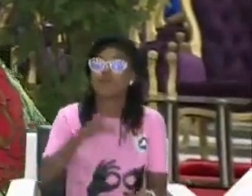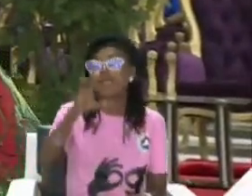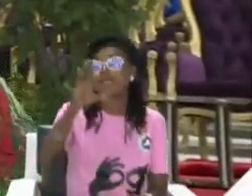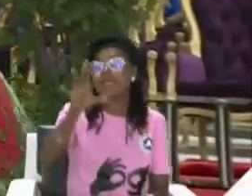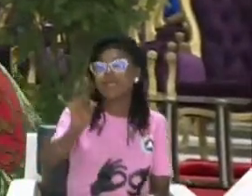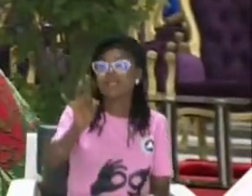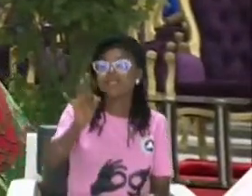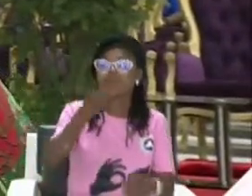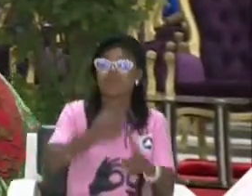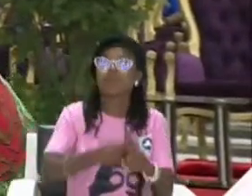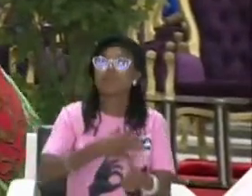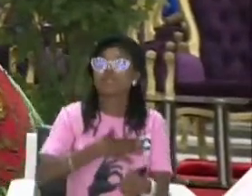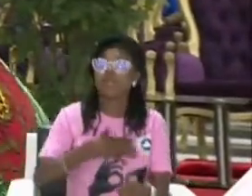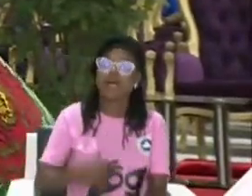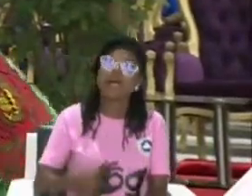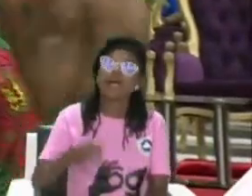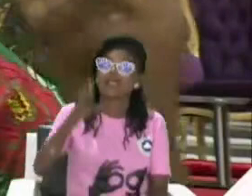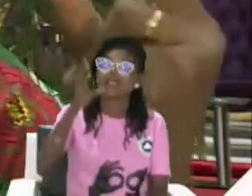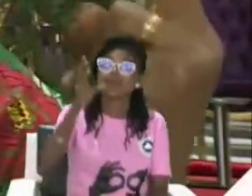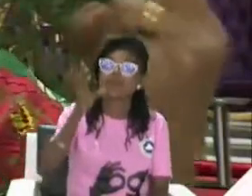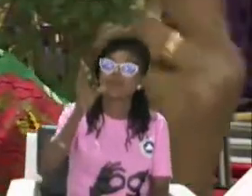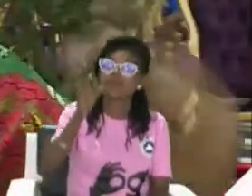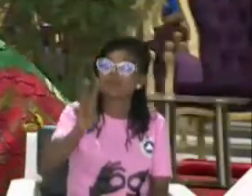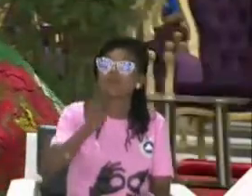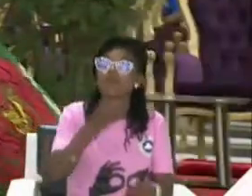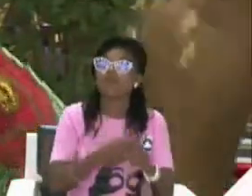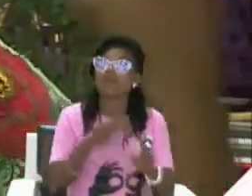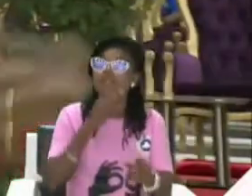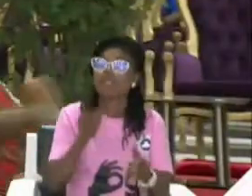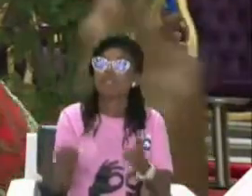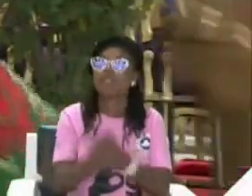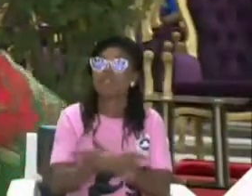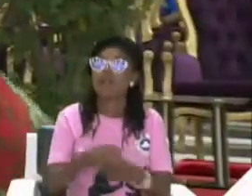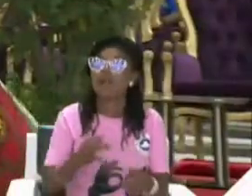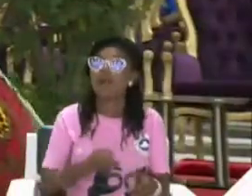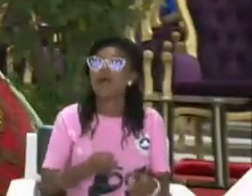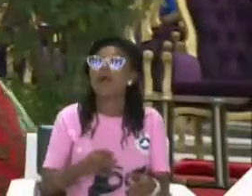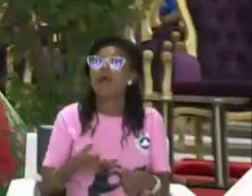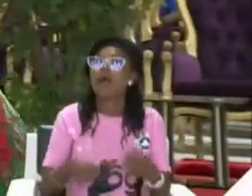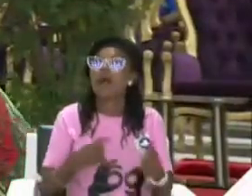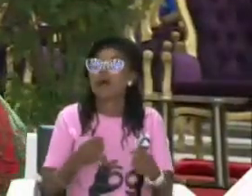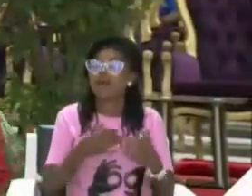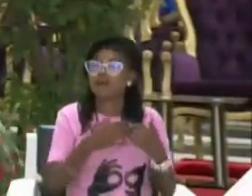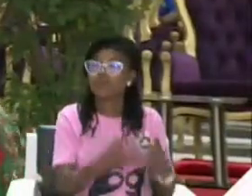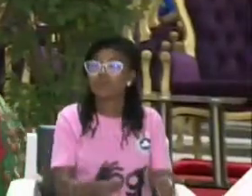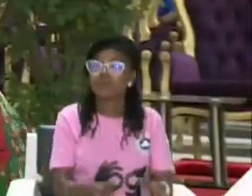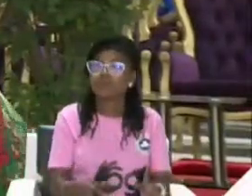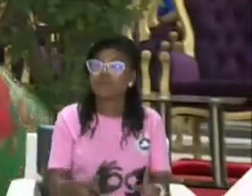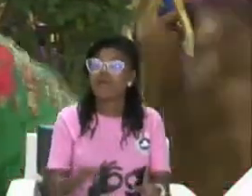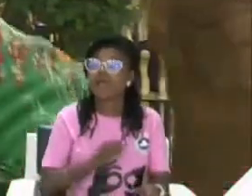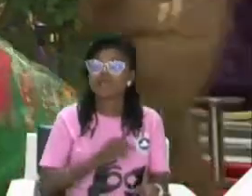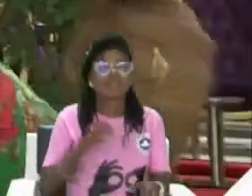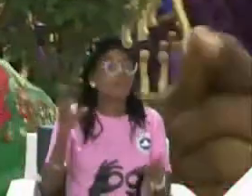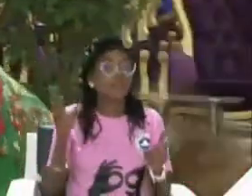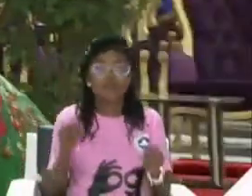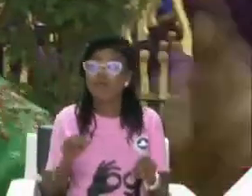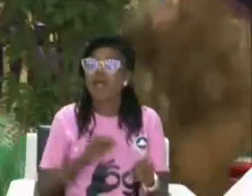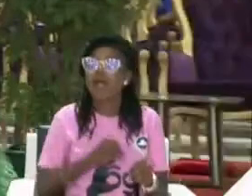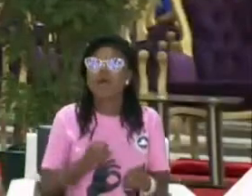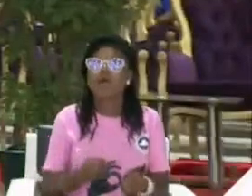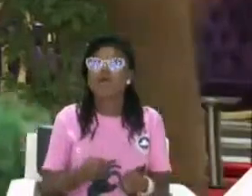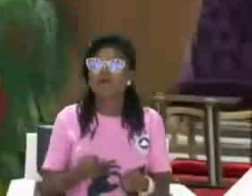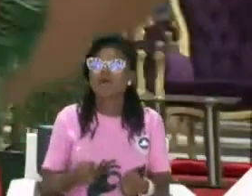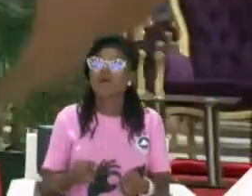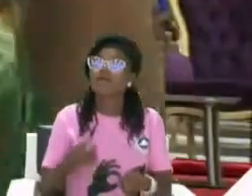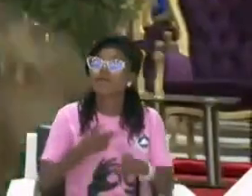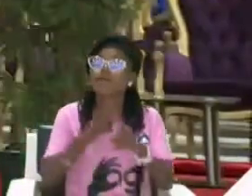ago, the baby was trying to pull down. I had two satellites on, McDonough and Shiroska, with placenta previa. I was rushed with an ambulance